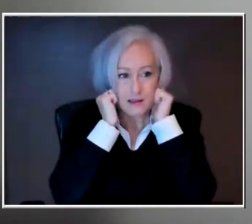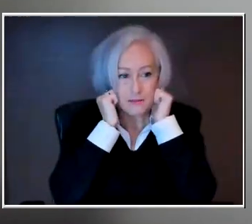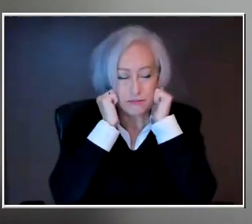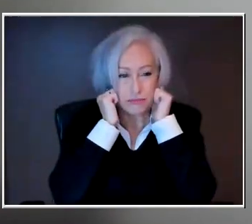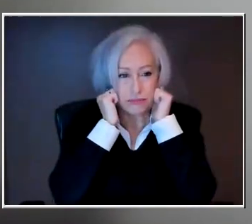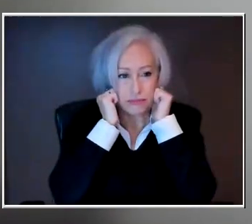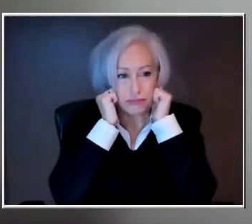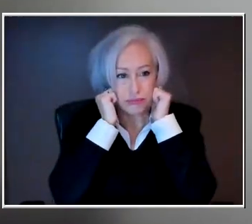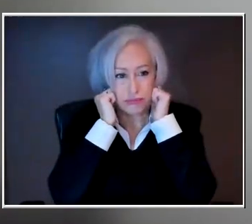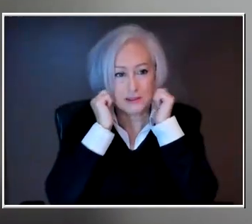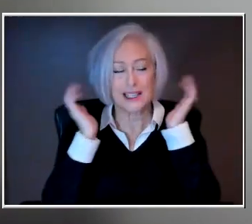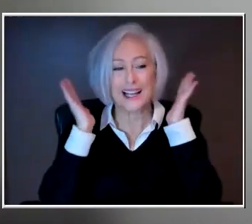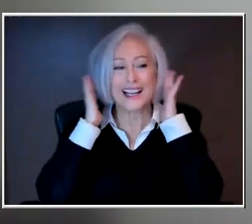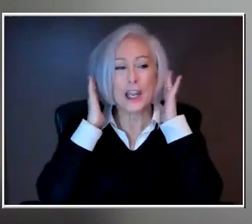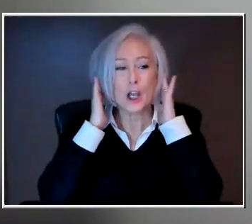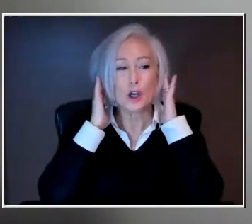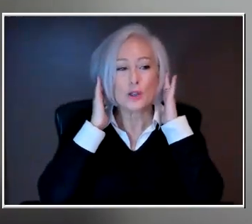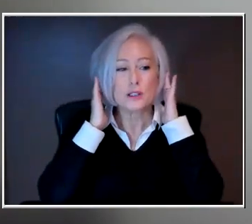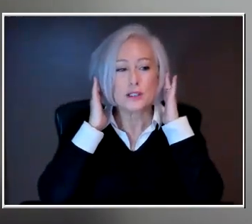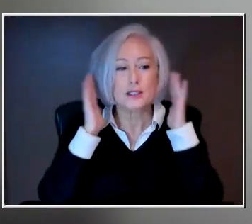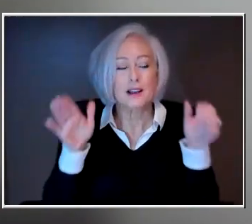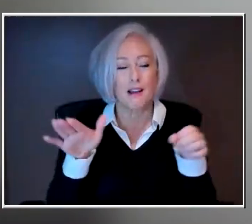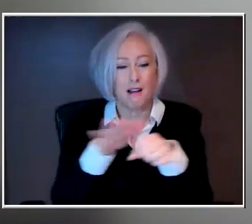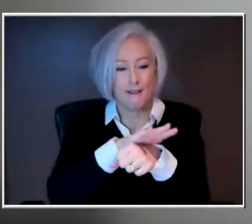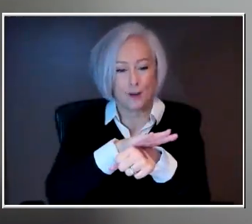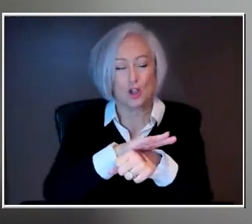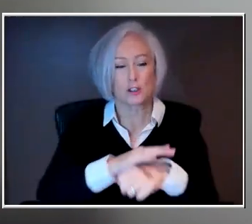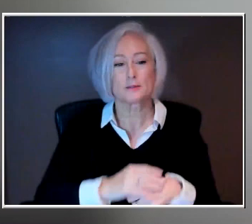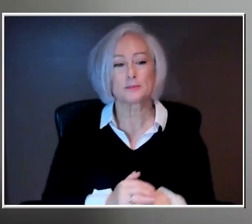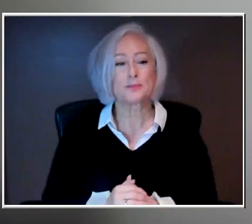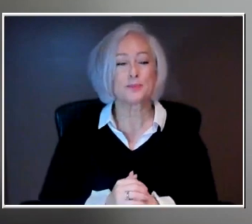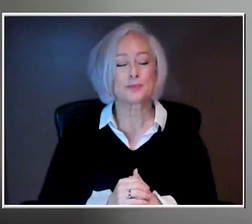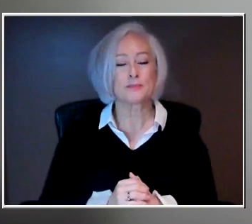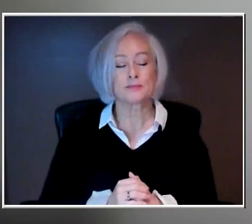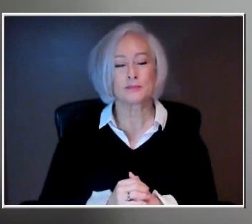be an important thing. I guess